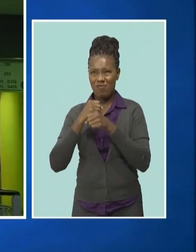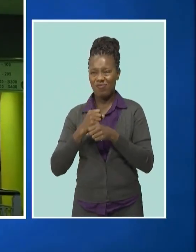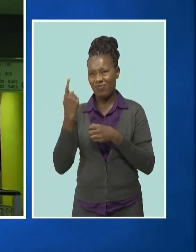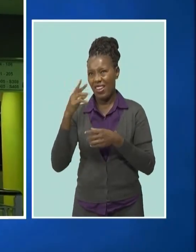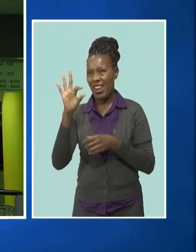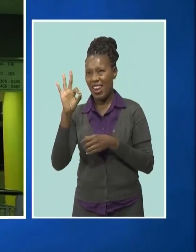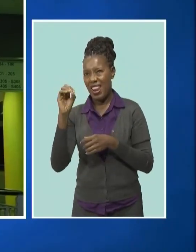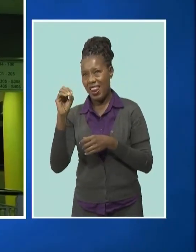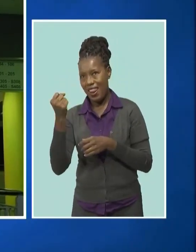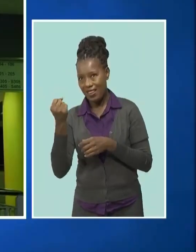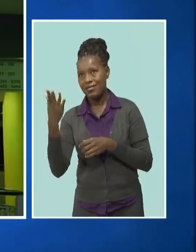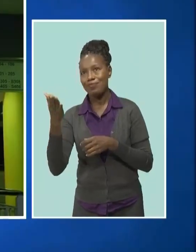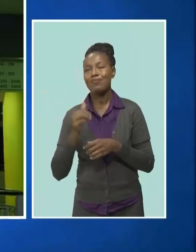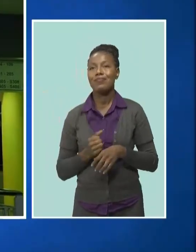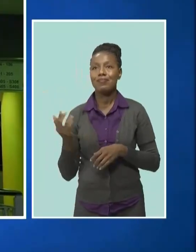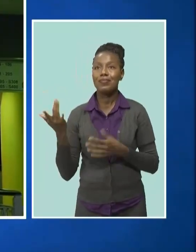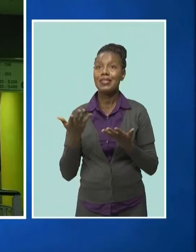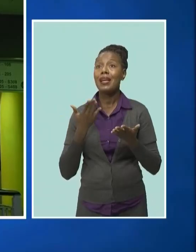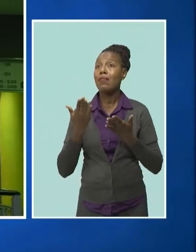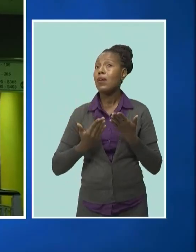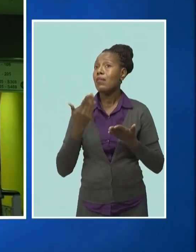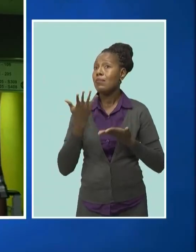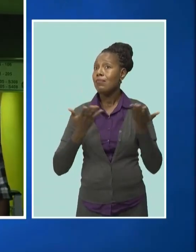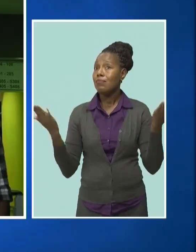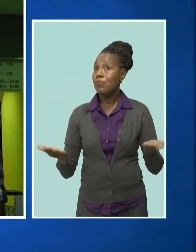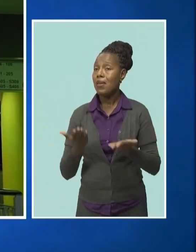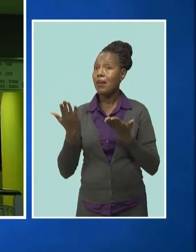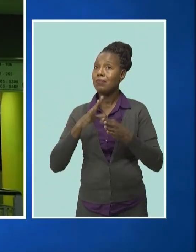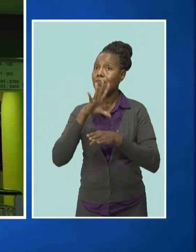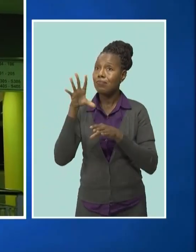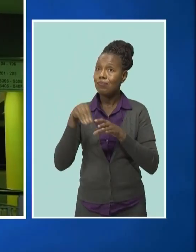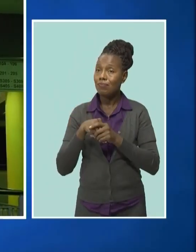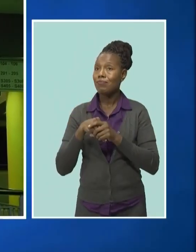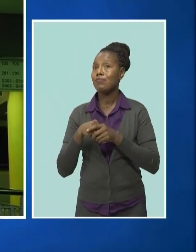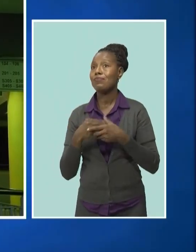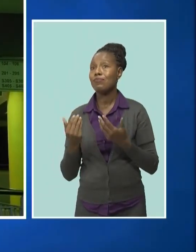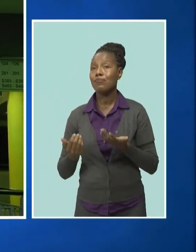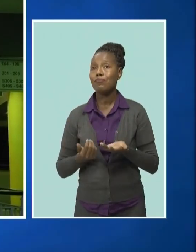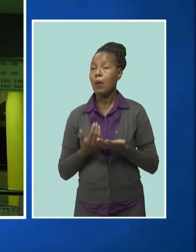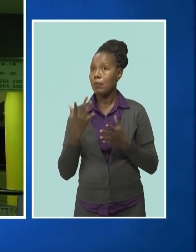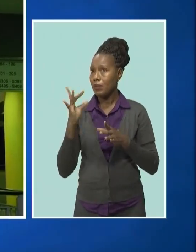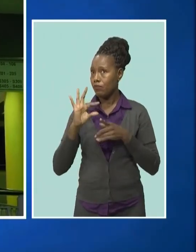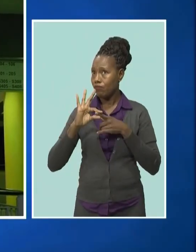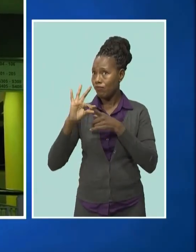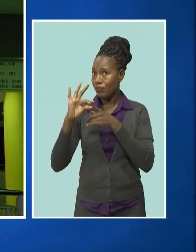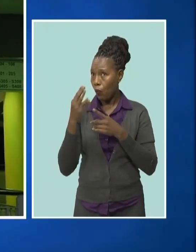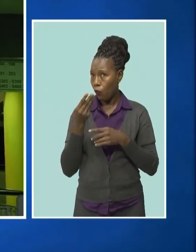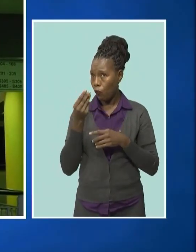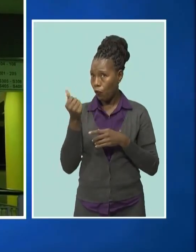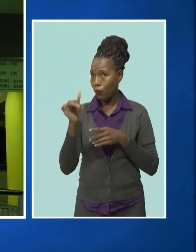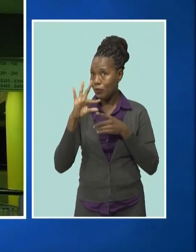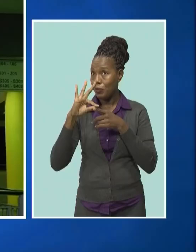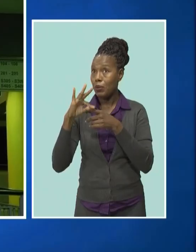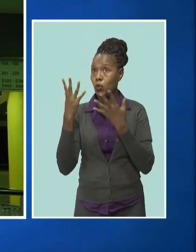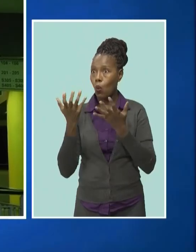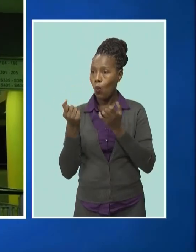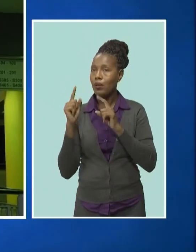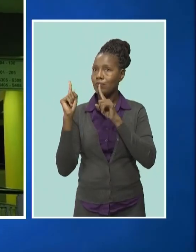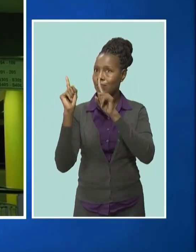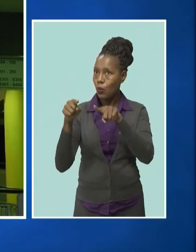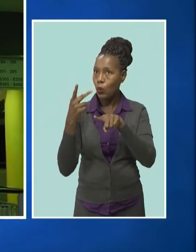we had to make sure that they were there. Plus we have a few surprises. So you want to be there to see who